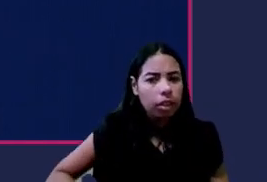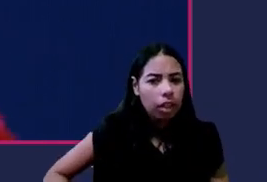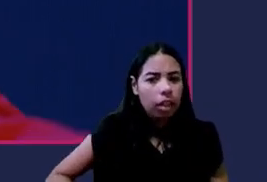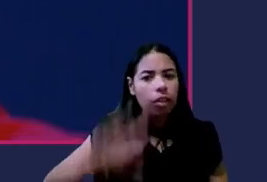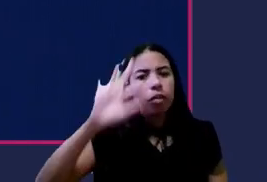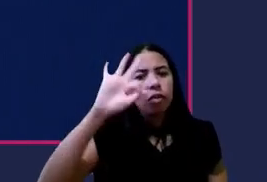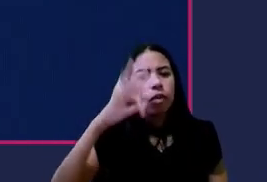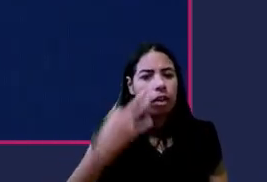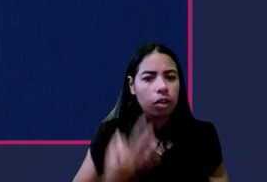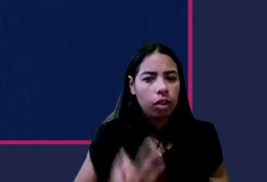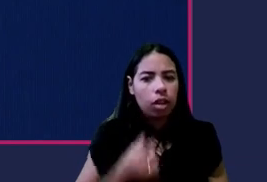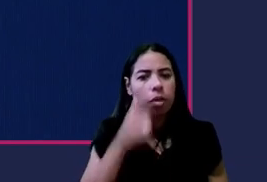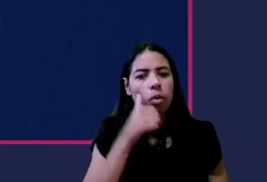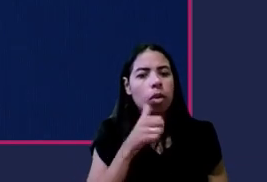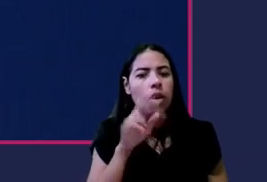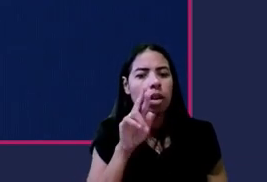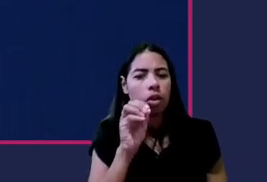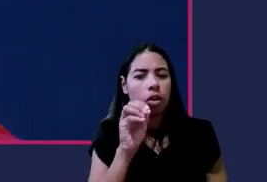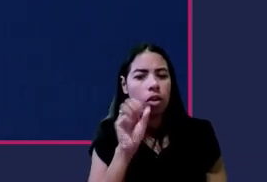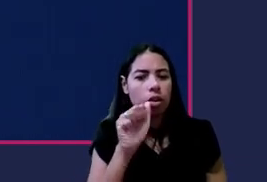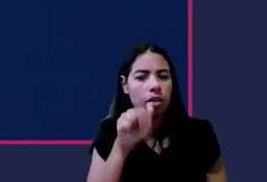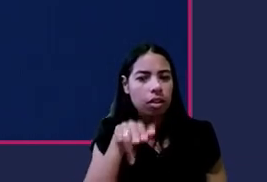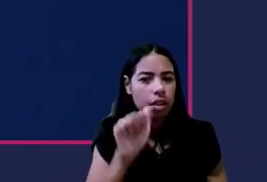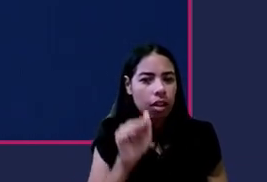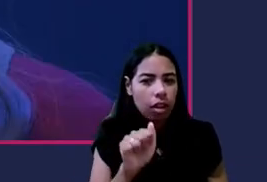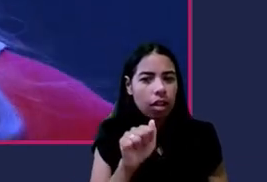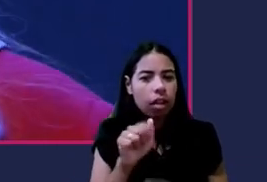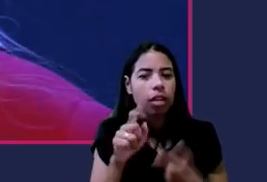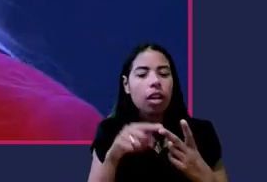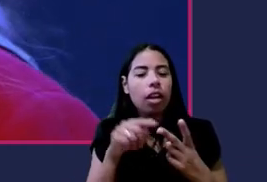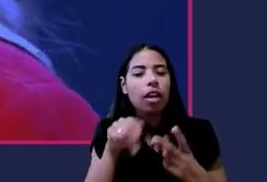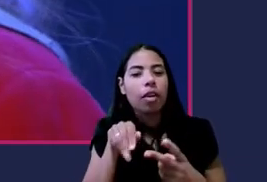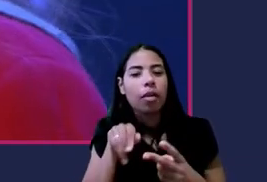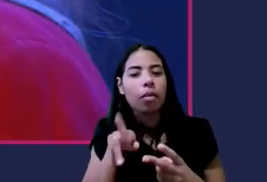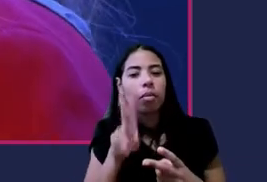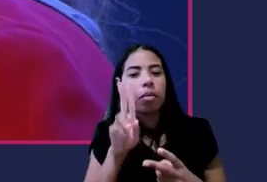now. I want to say hello to all of the